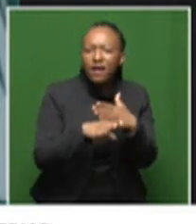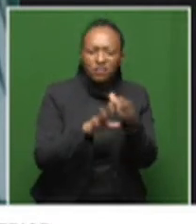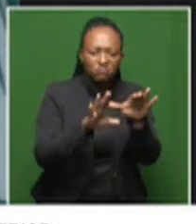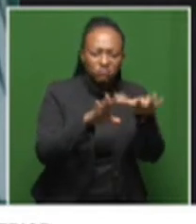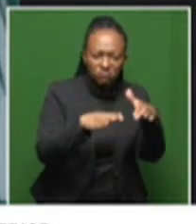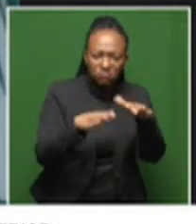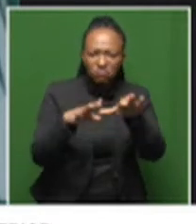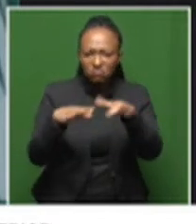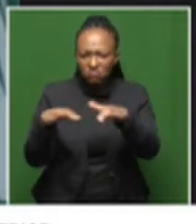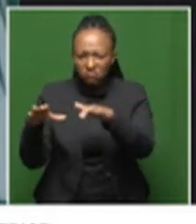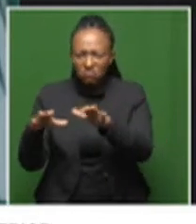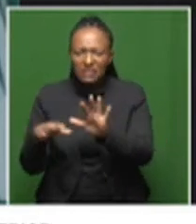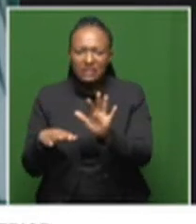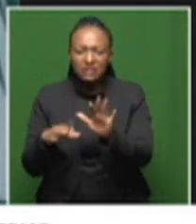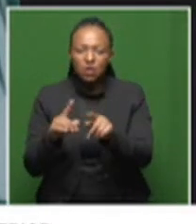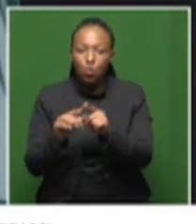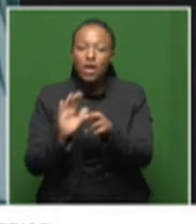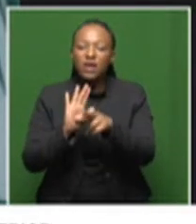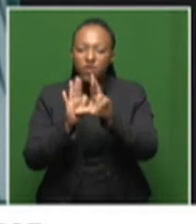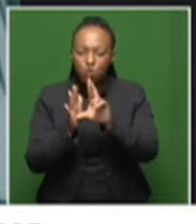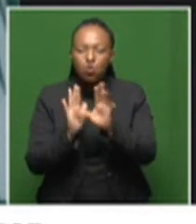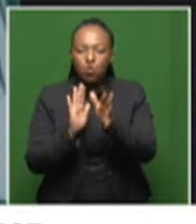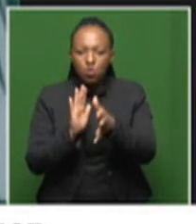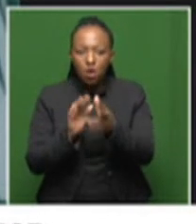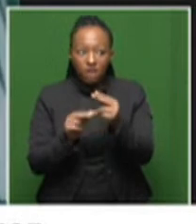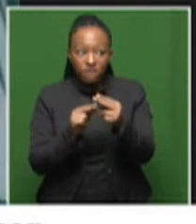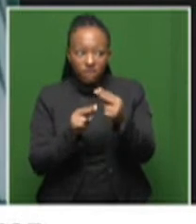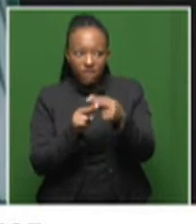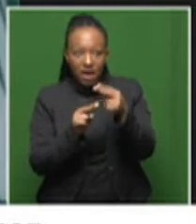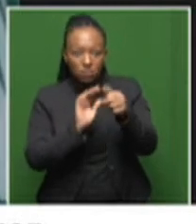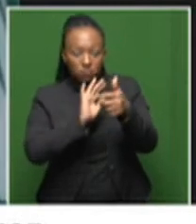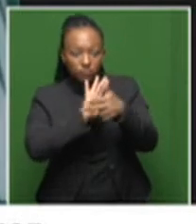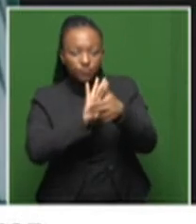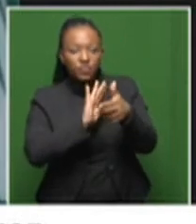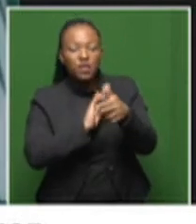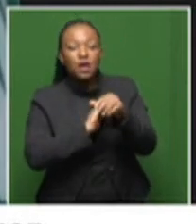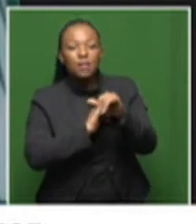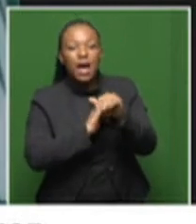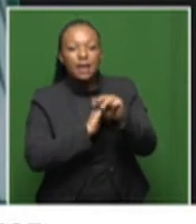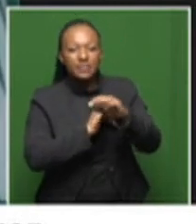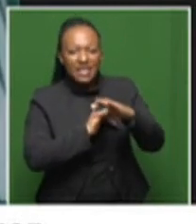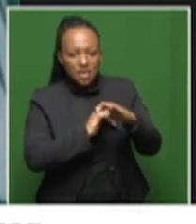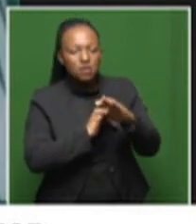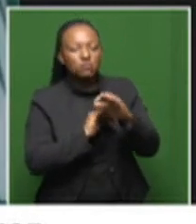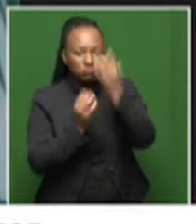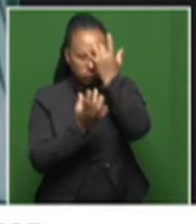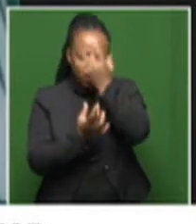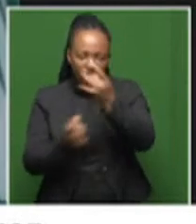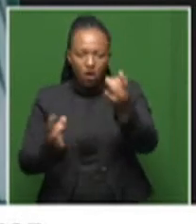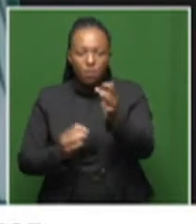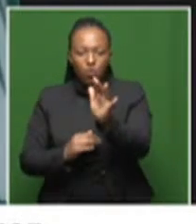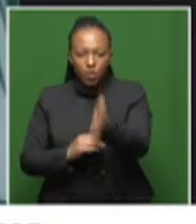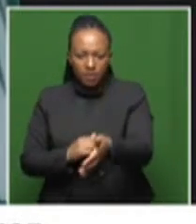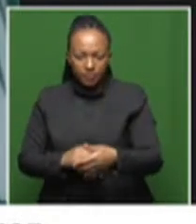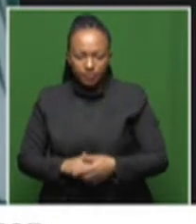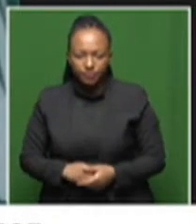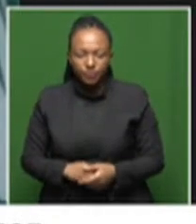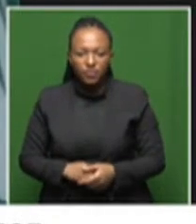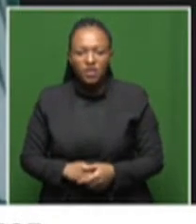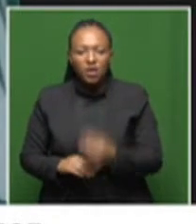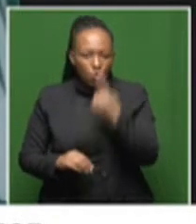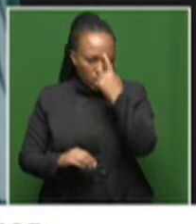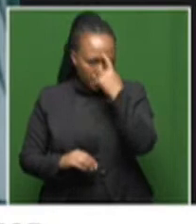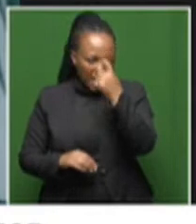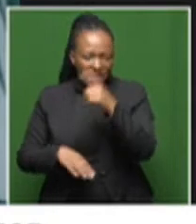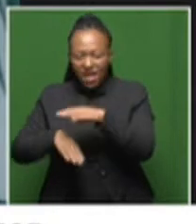are reviewing this, and once it's finally approved by the IMC, we'll communicate. We do believe that the age